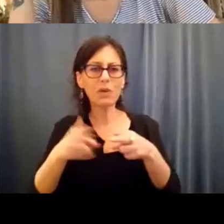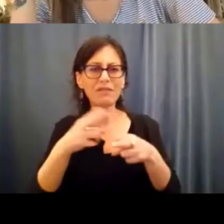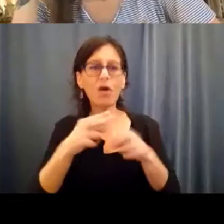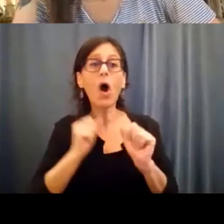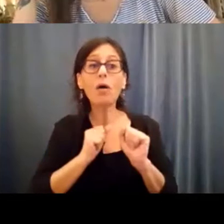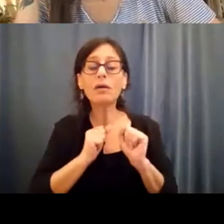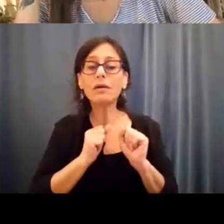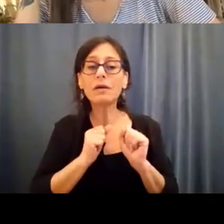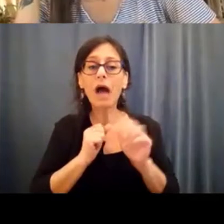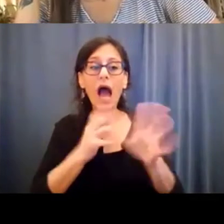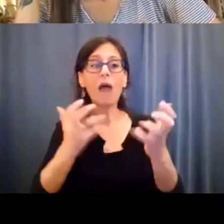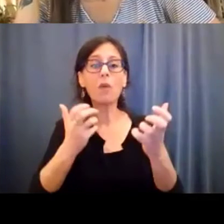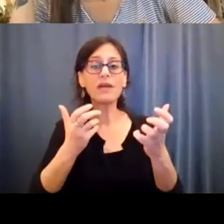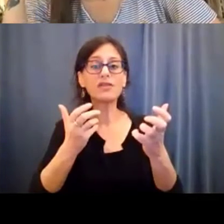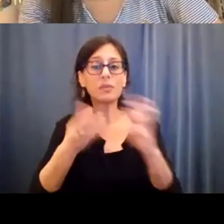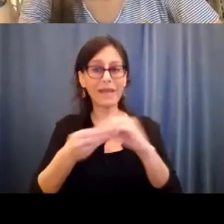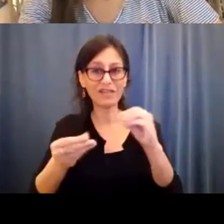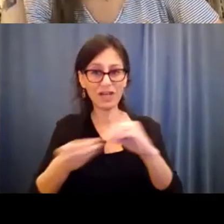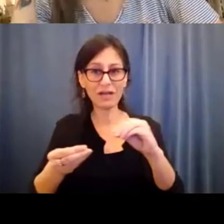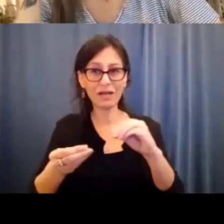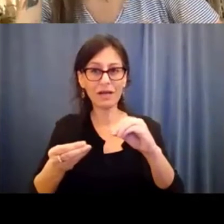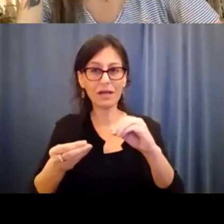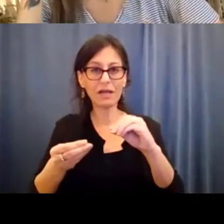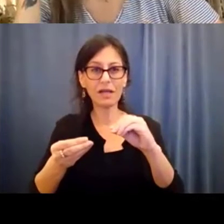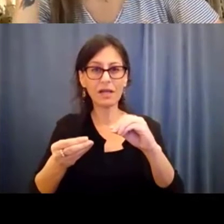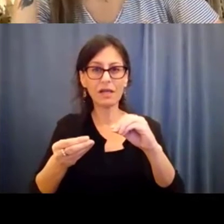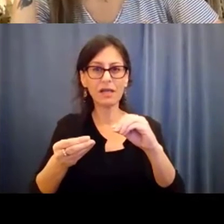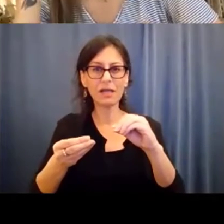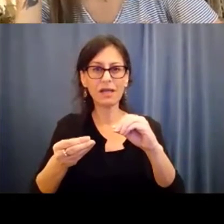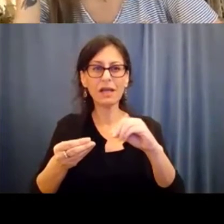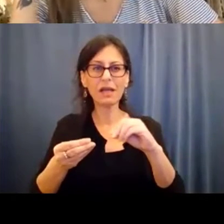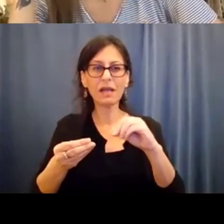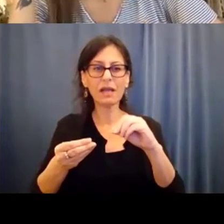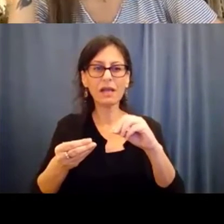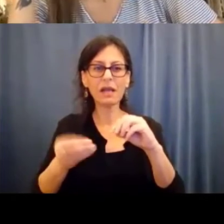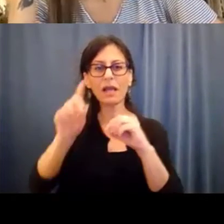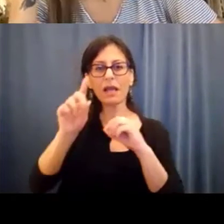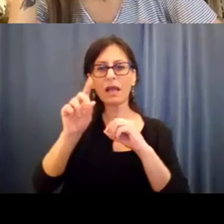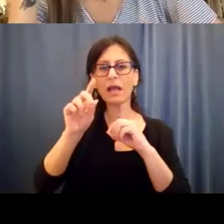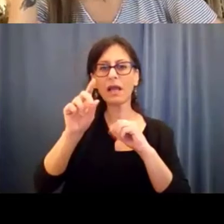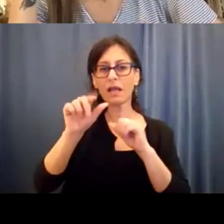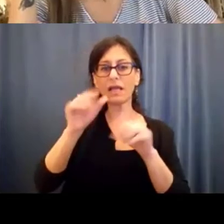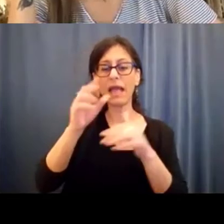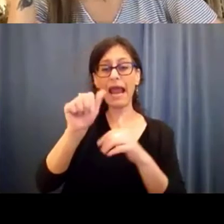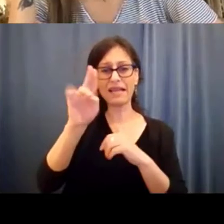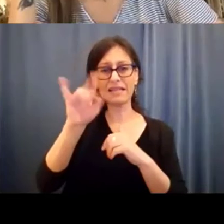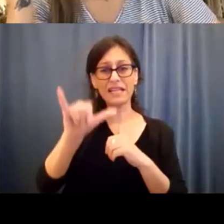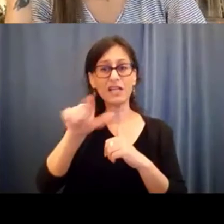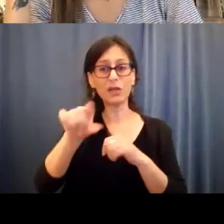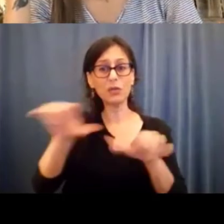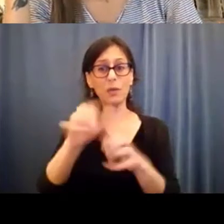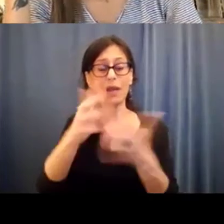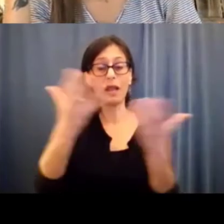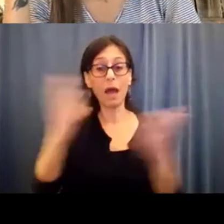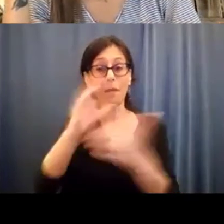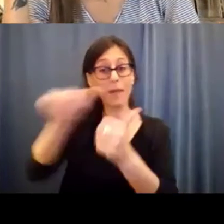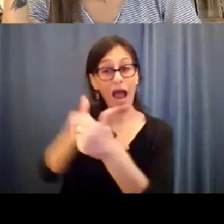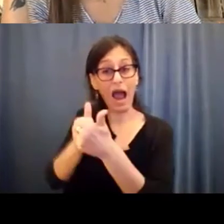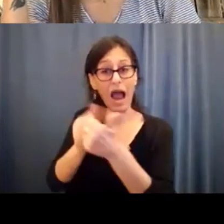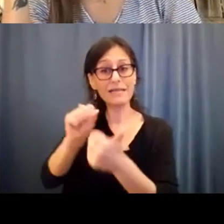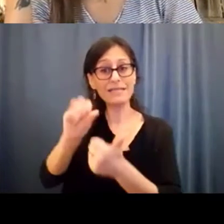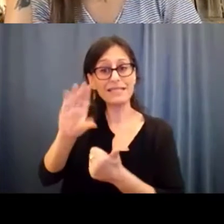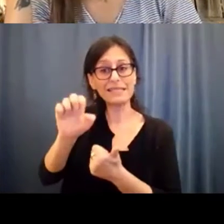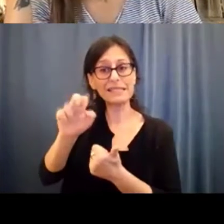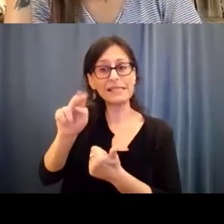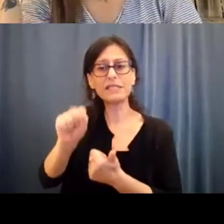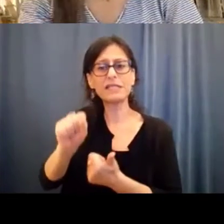I want to bring up, Danny, you're doing all this behind the scenes too, because what's important is it's not